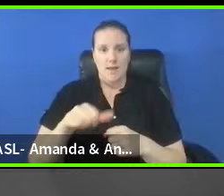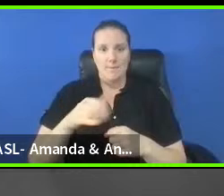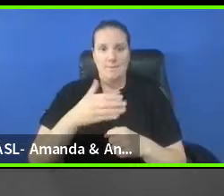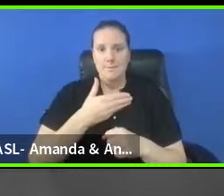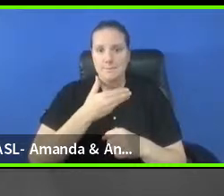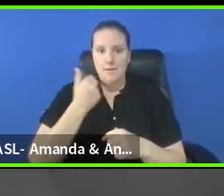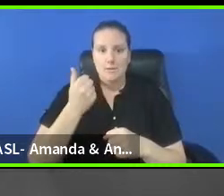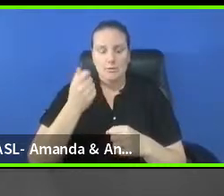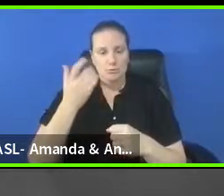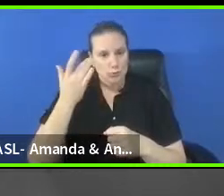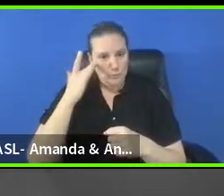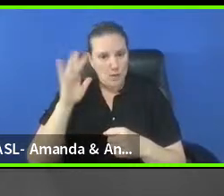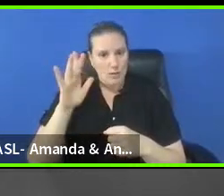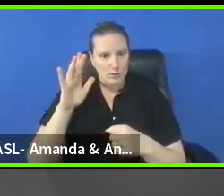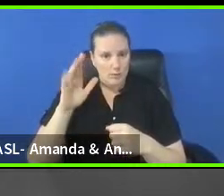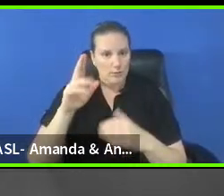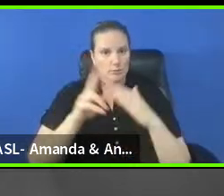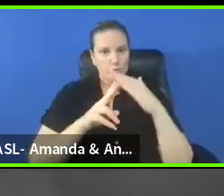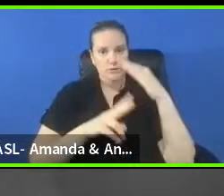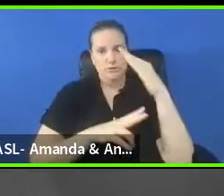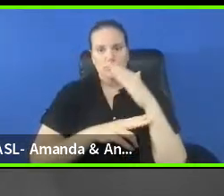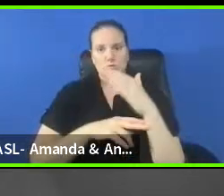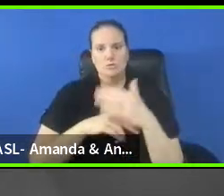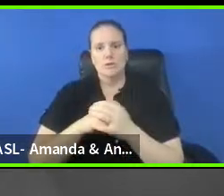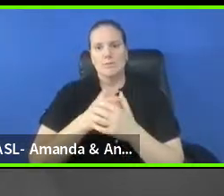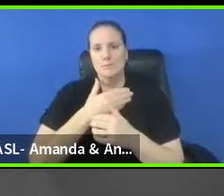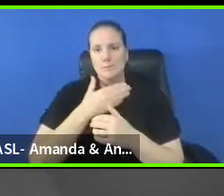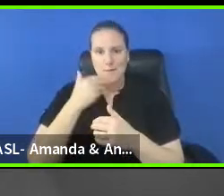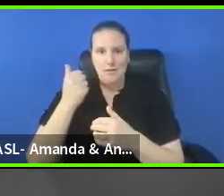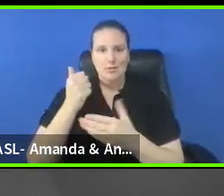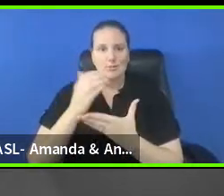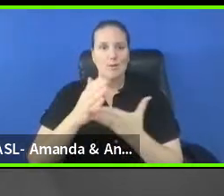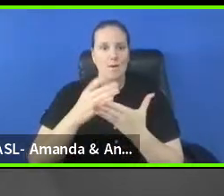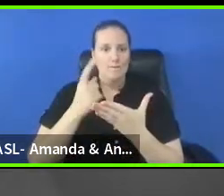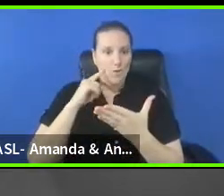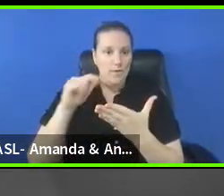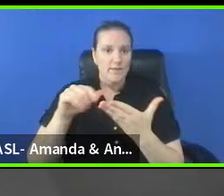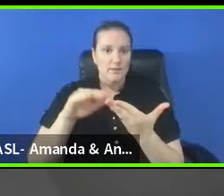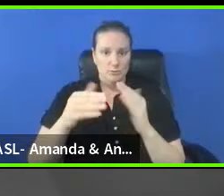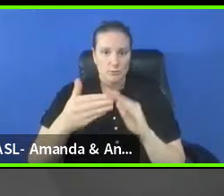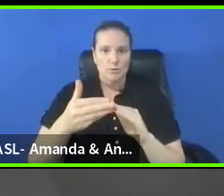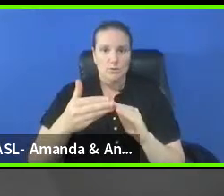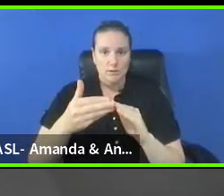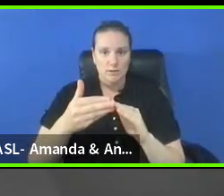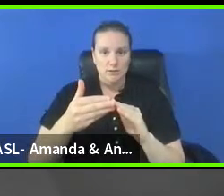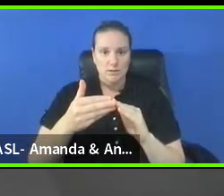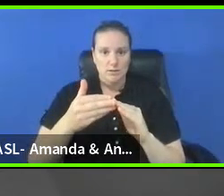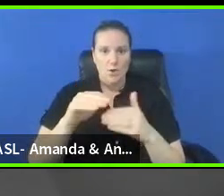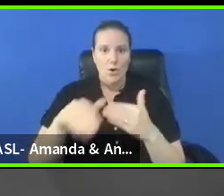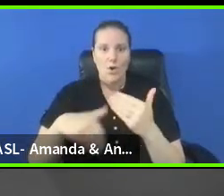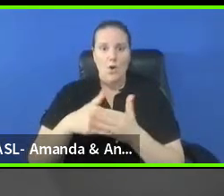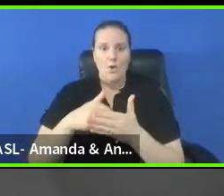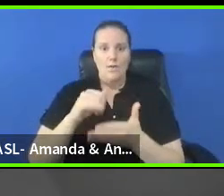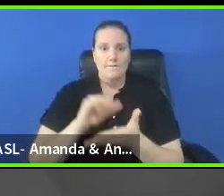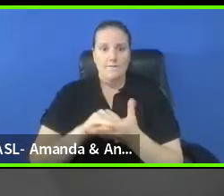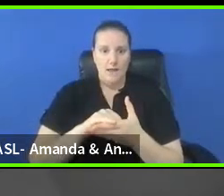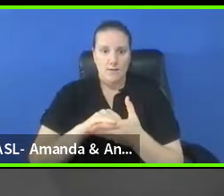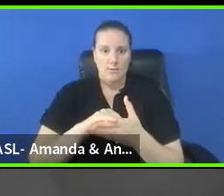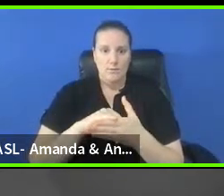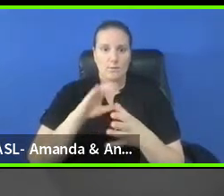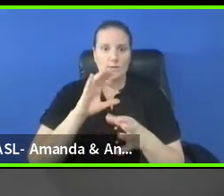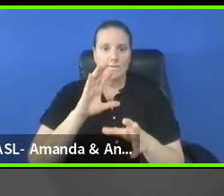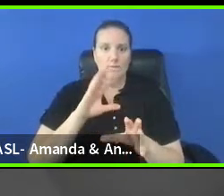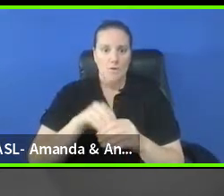better, smarter bridge and a better asset for the community. So all of those things will be part